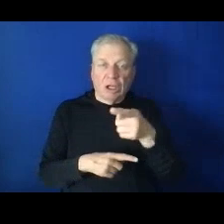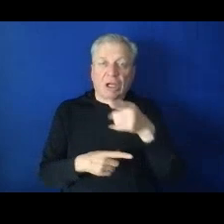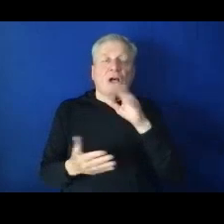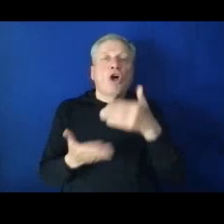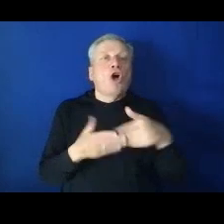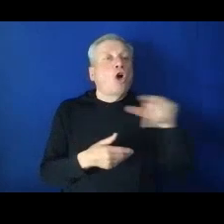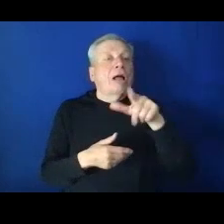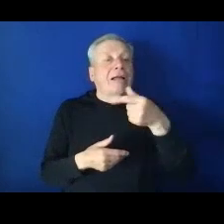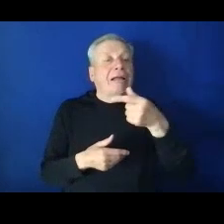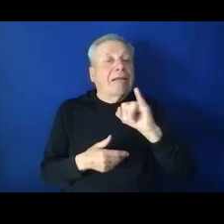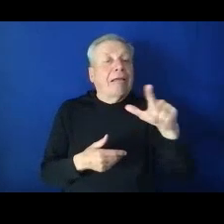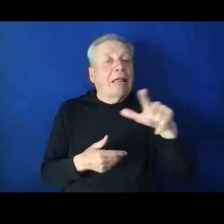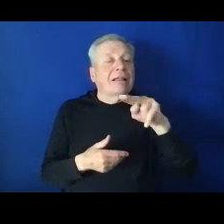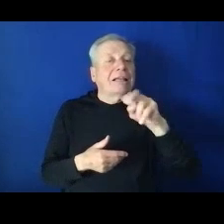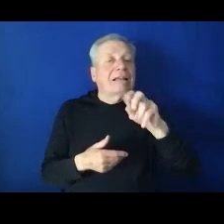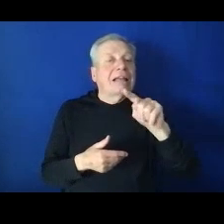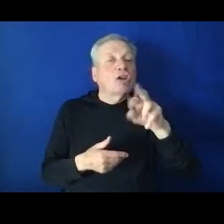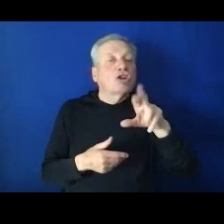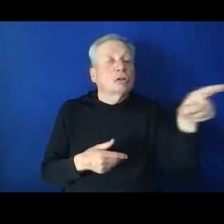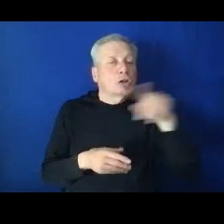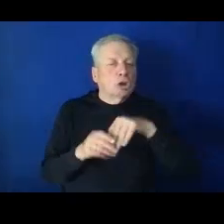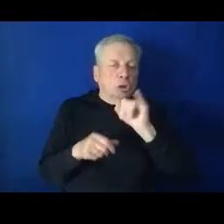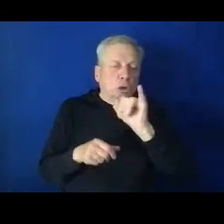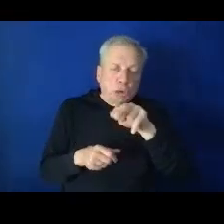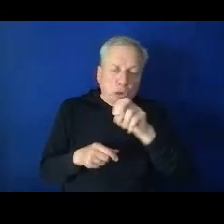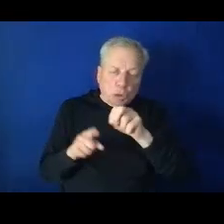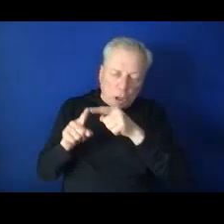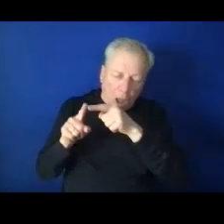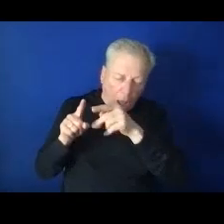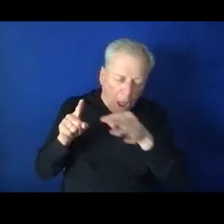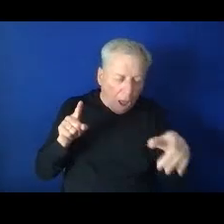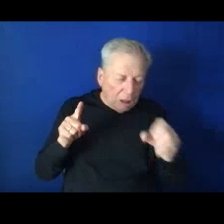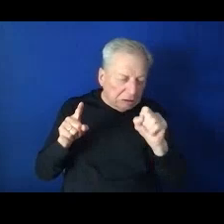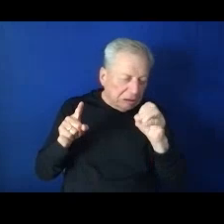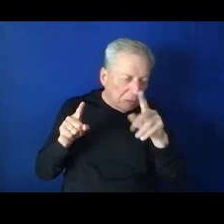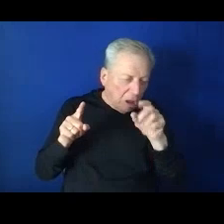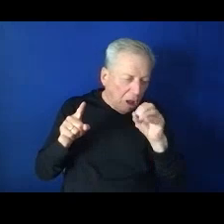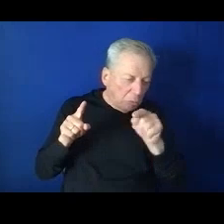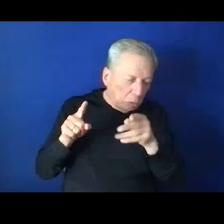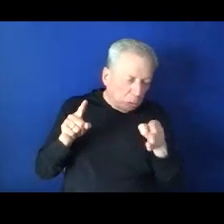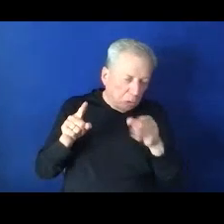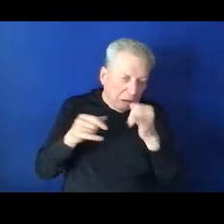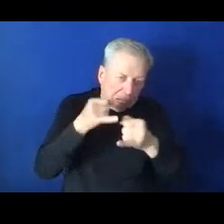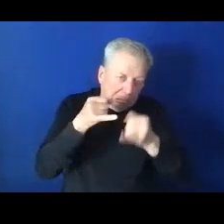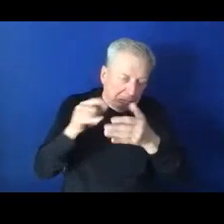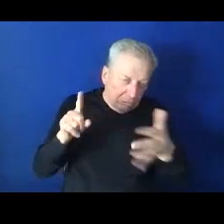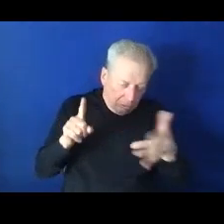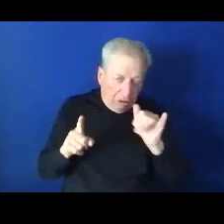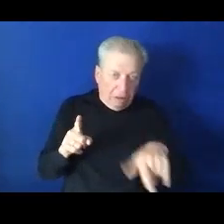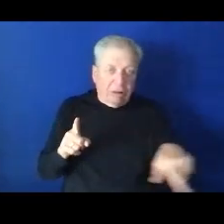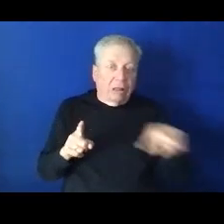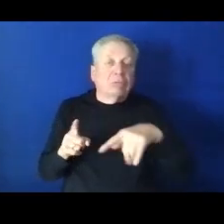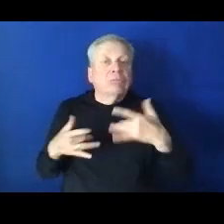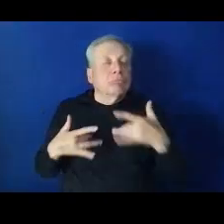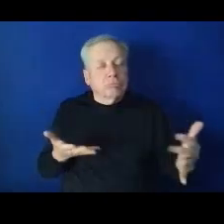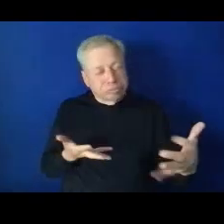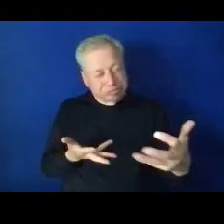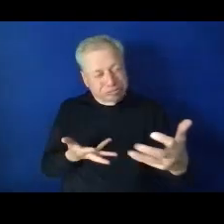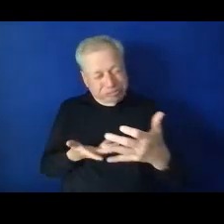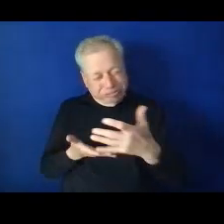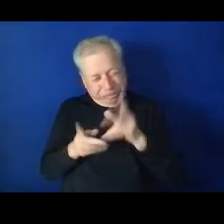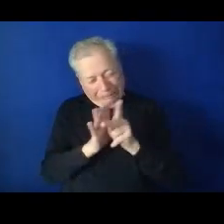lake June to about late September, early October, and they kill as many fish as they can of